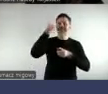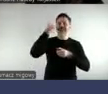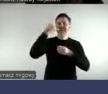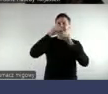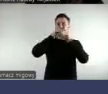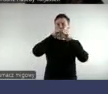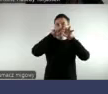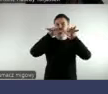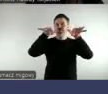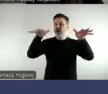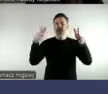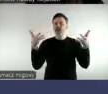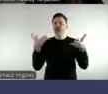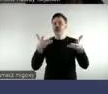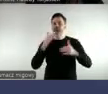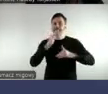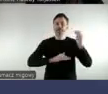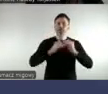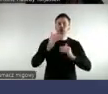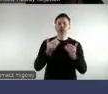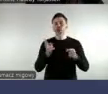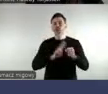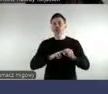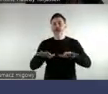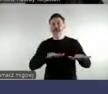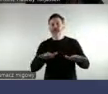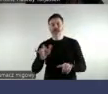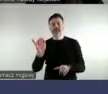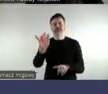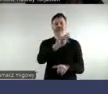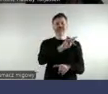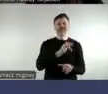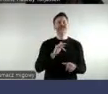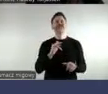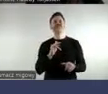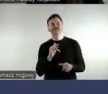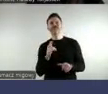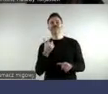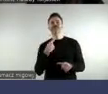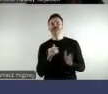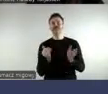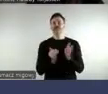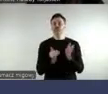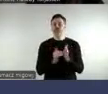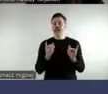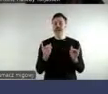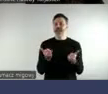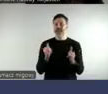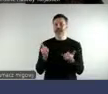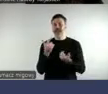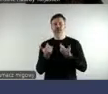authorities, and getting the situation overview on and trying to sort out the possibilities of where can we get